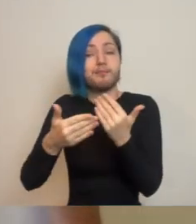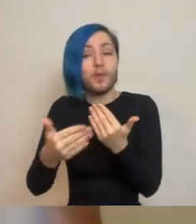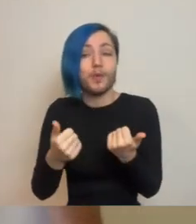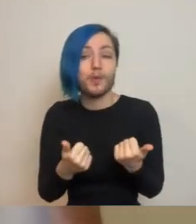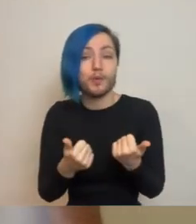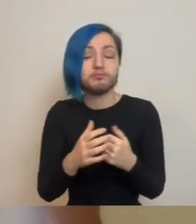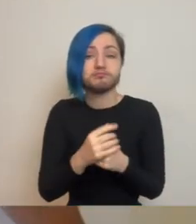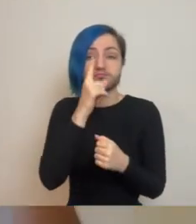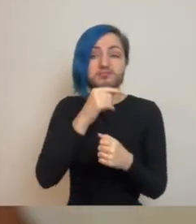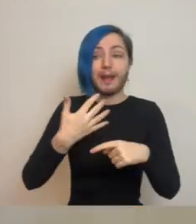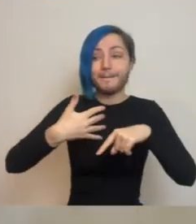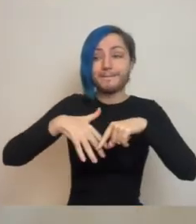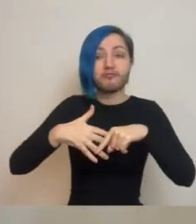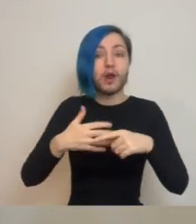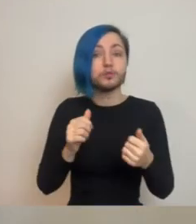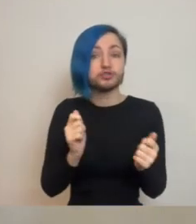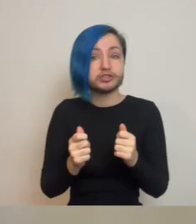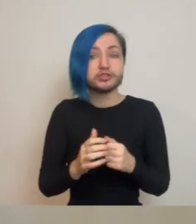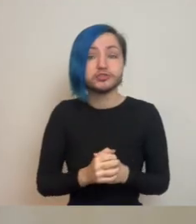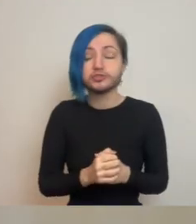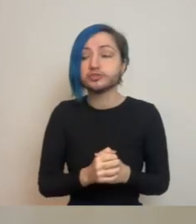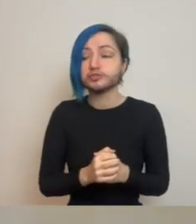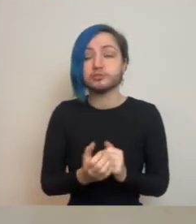further. We could colour the background.